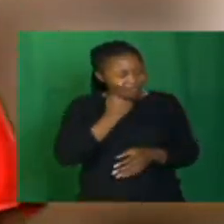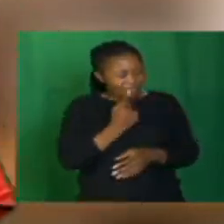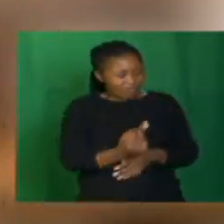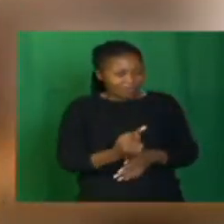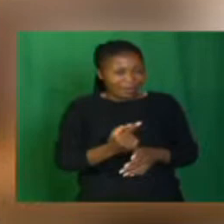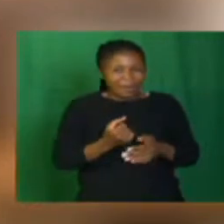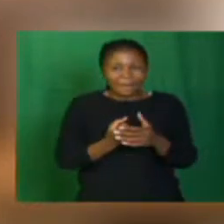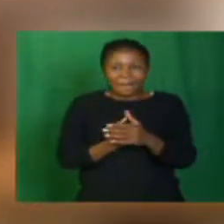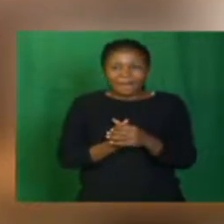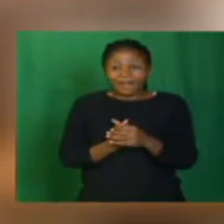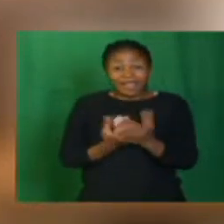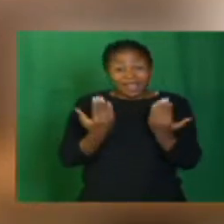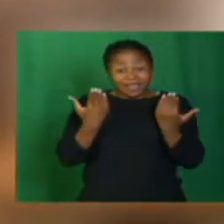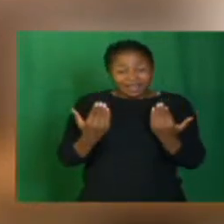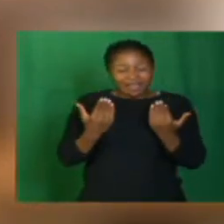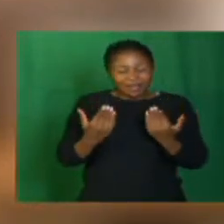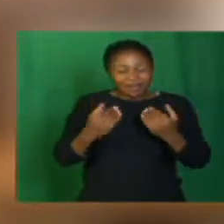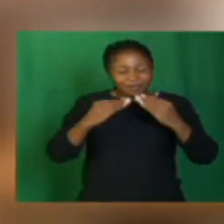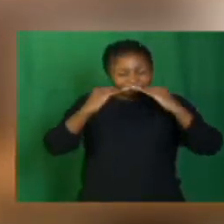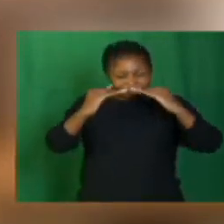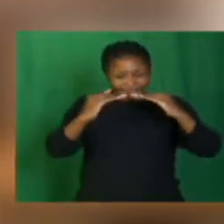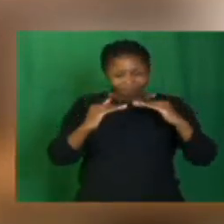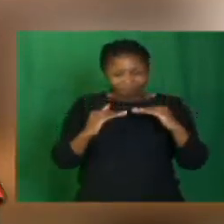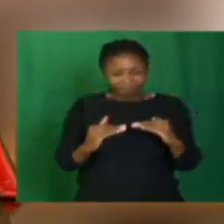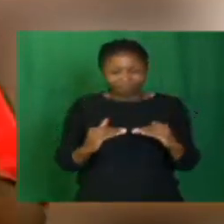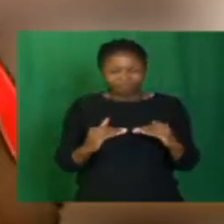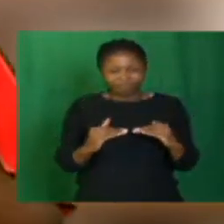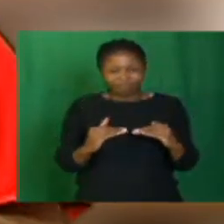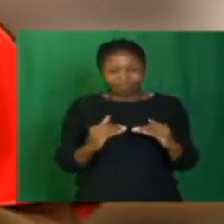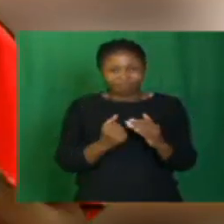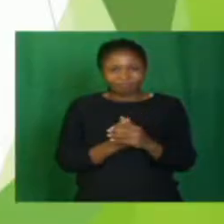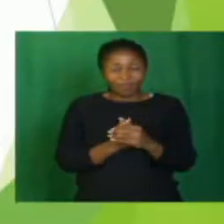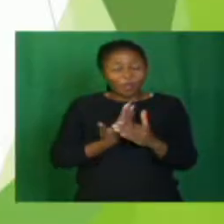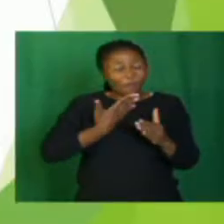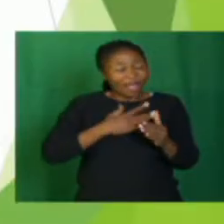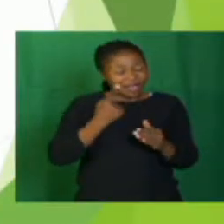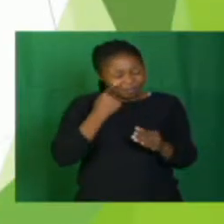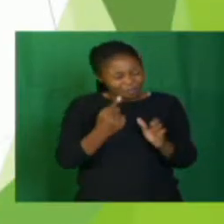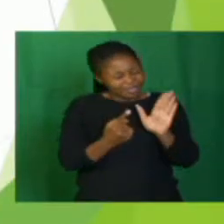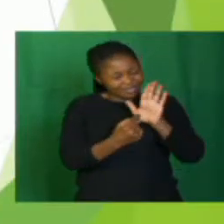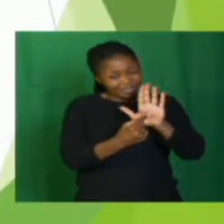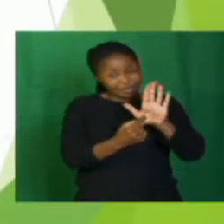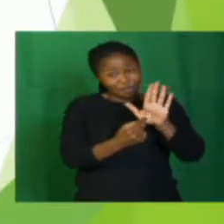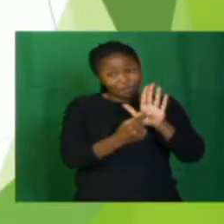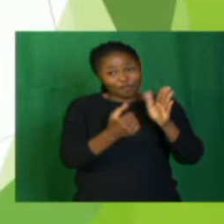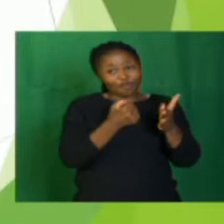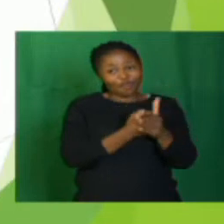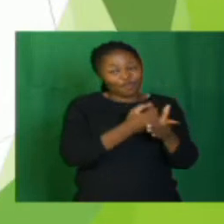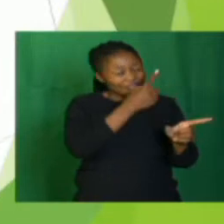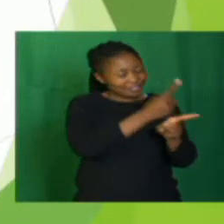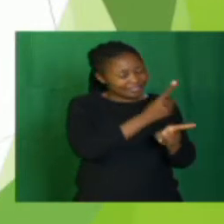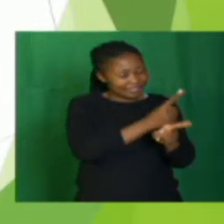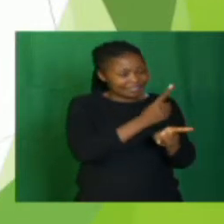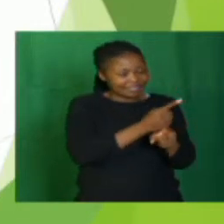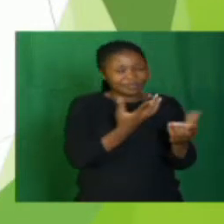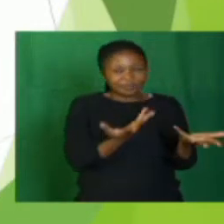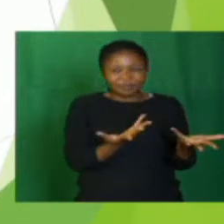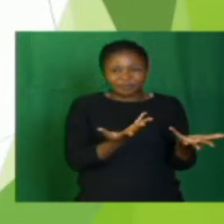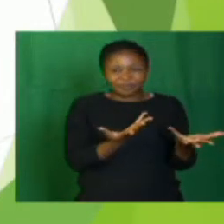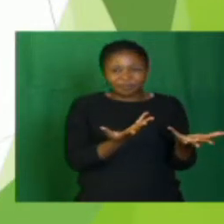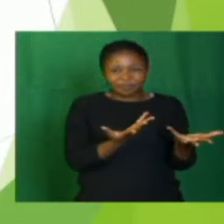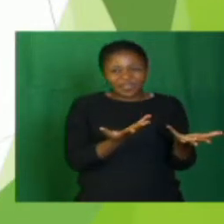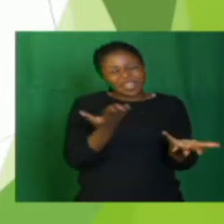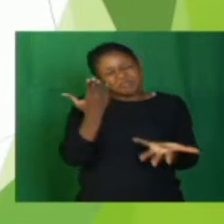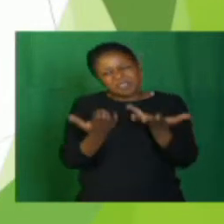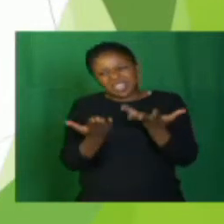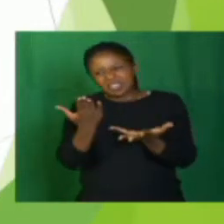We move on, my dear from fives. I want us to look at a sample discursive essay. Let us take, for example, you've been given